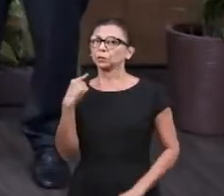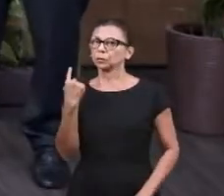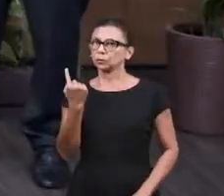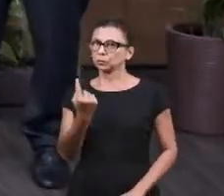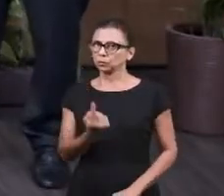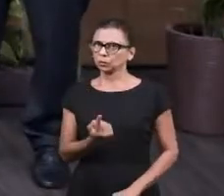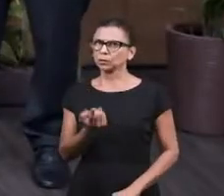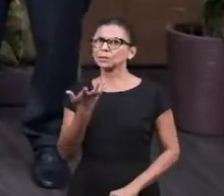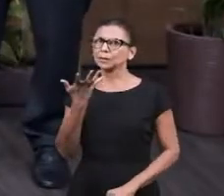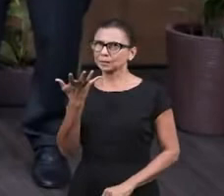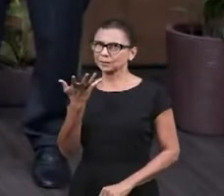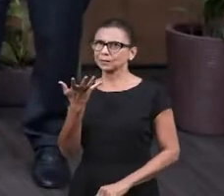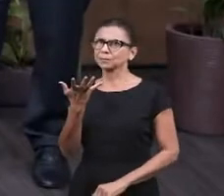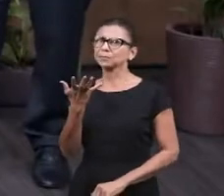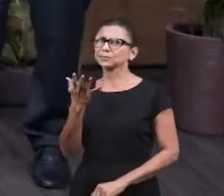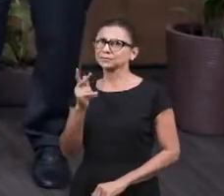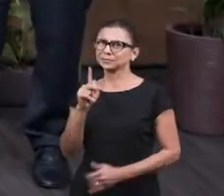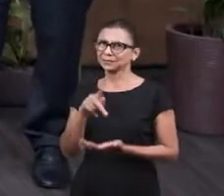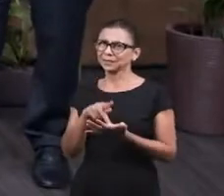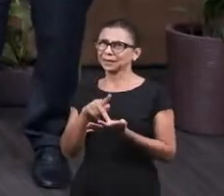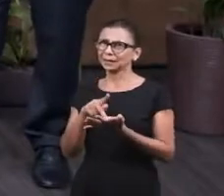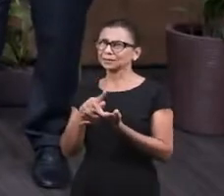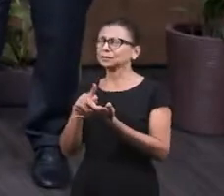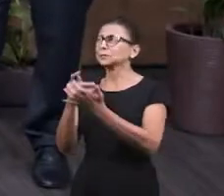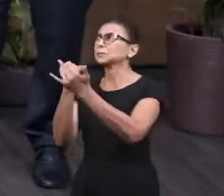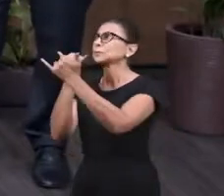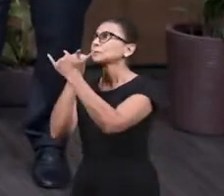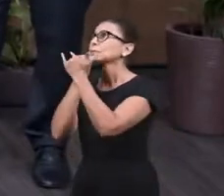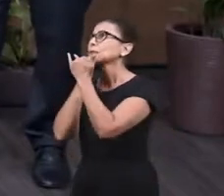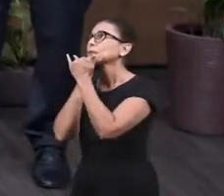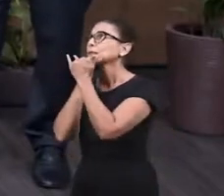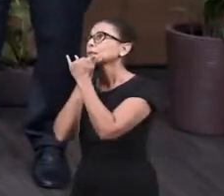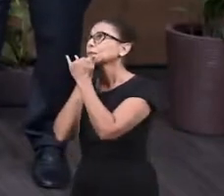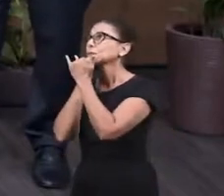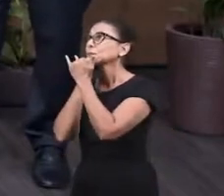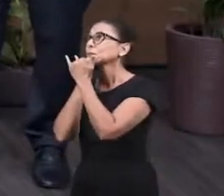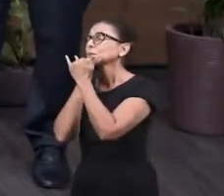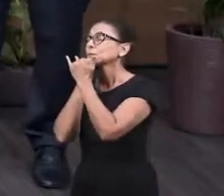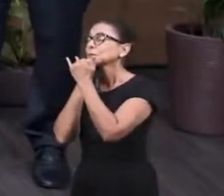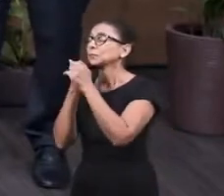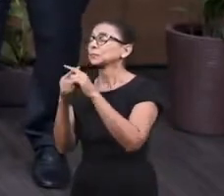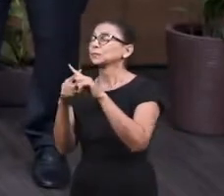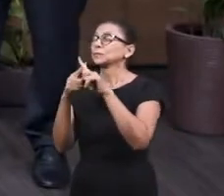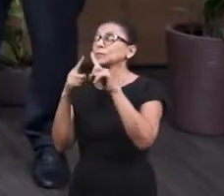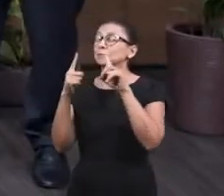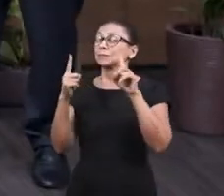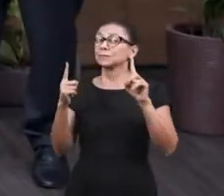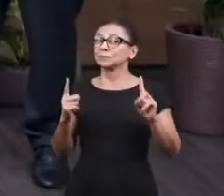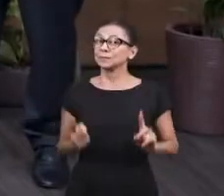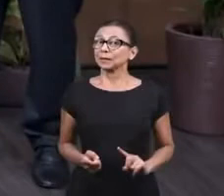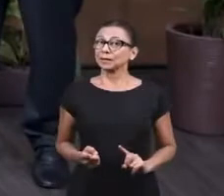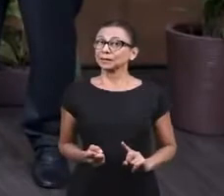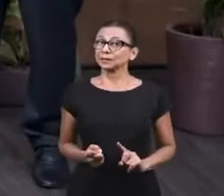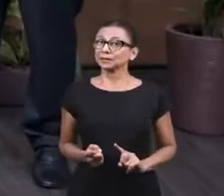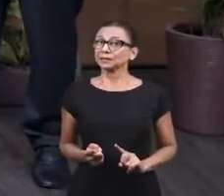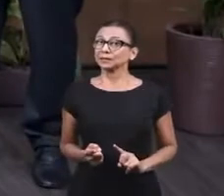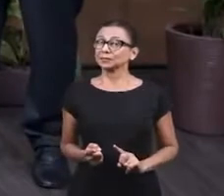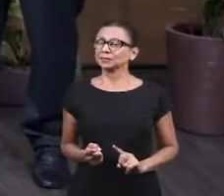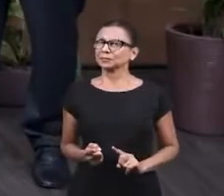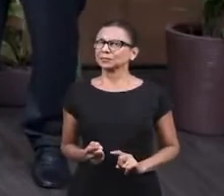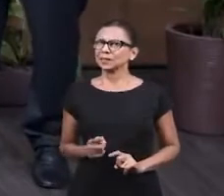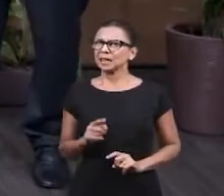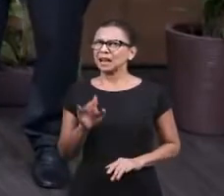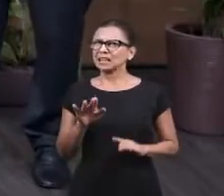We always want and need to receive forgiveness from God, but we don't always, we're not